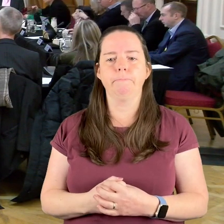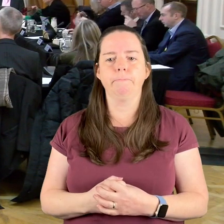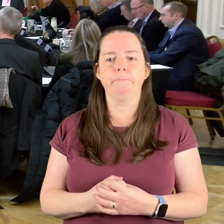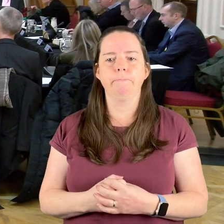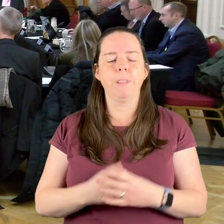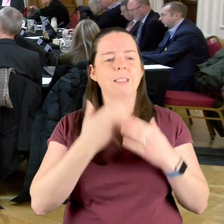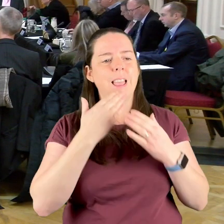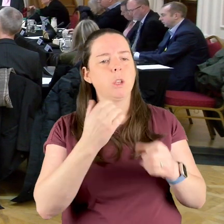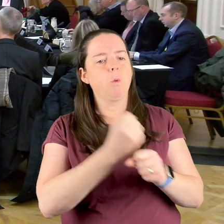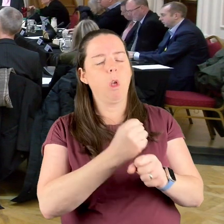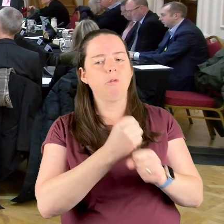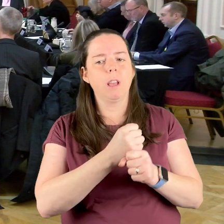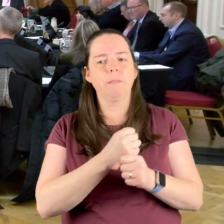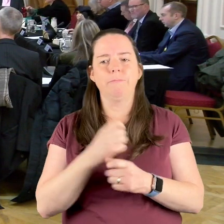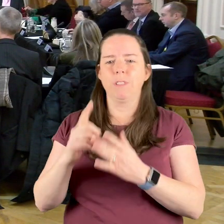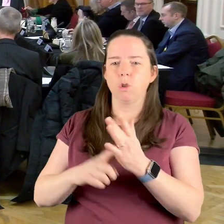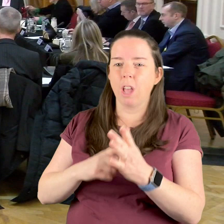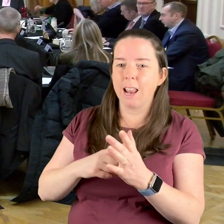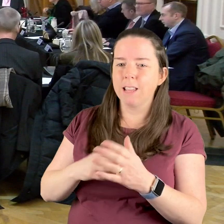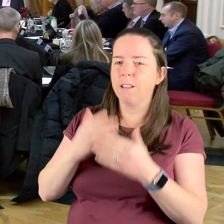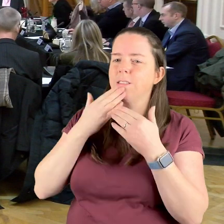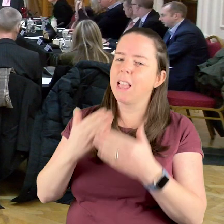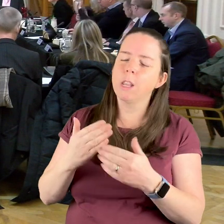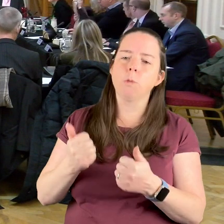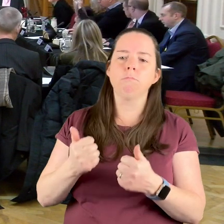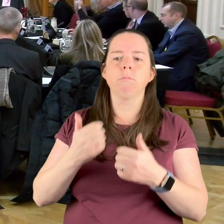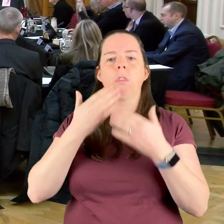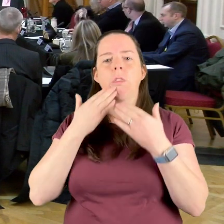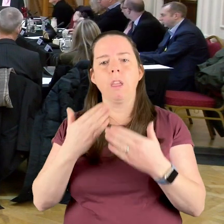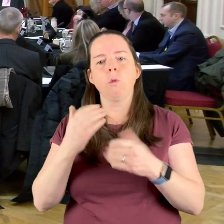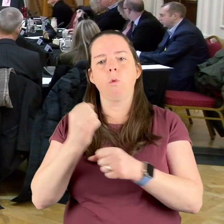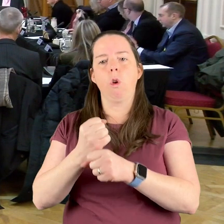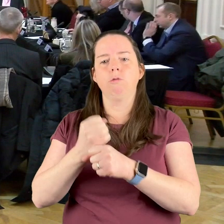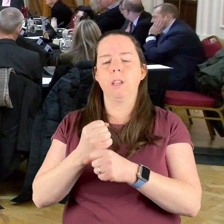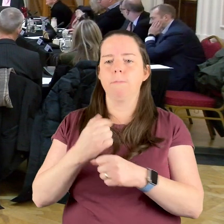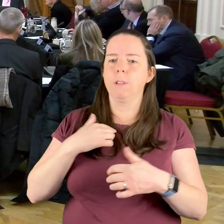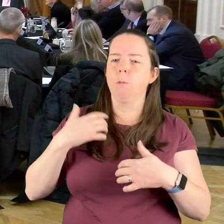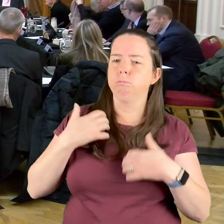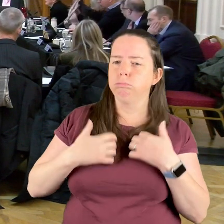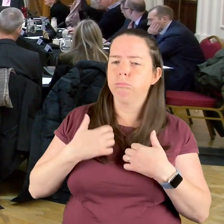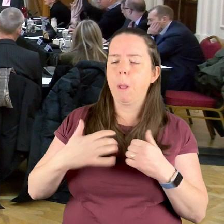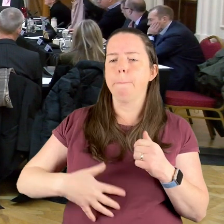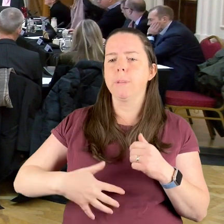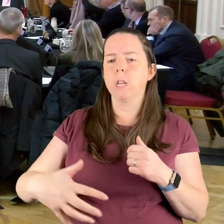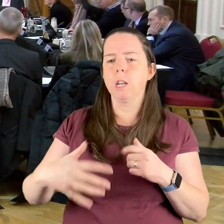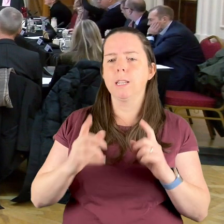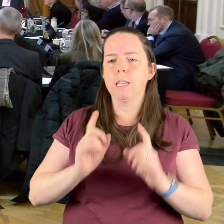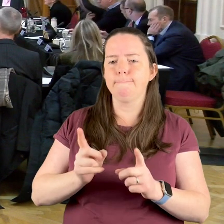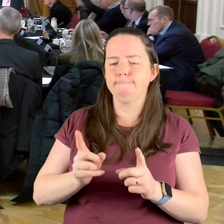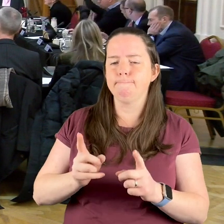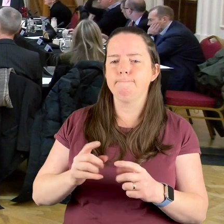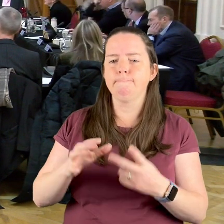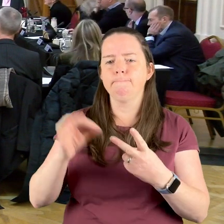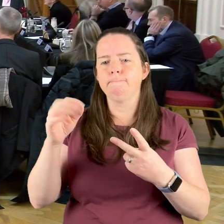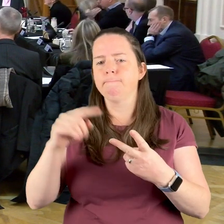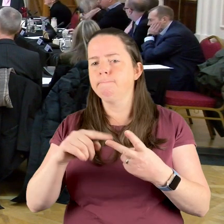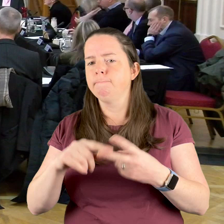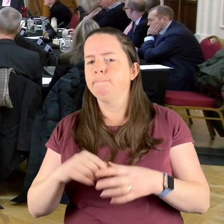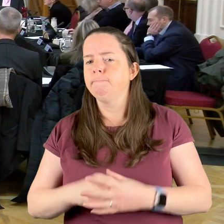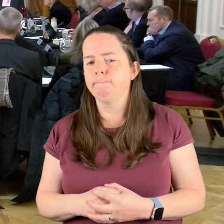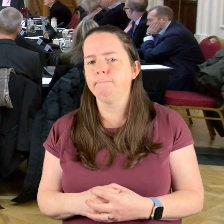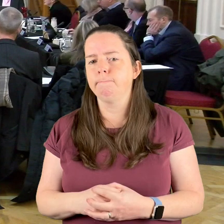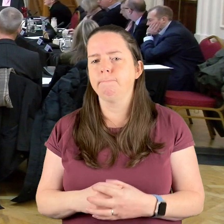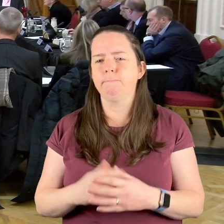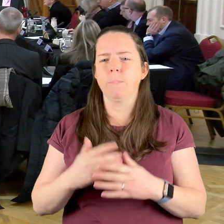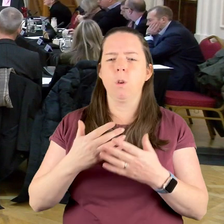Thank you, Gloria. Jacqueline. Thank you very much, and thank you, Gloria. I'm just a bit more interested in the